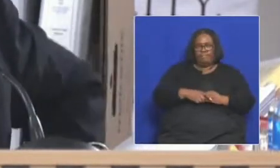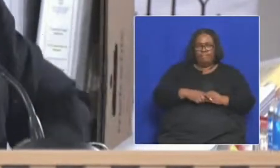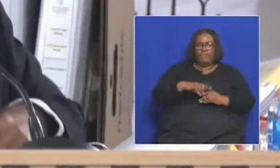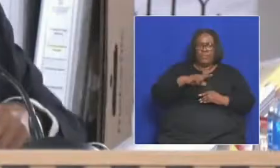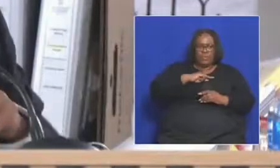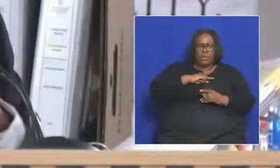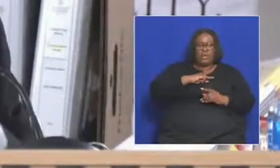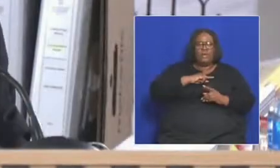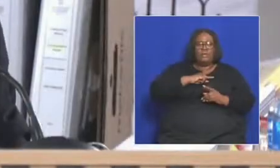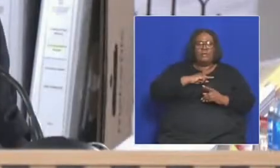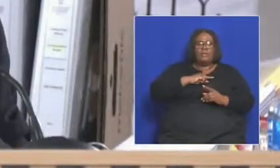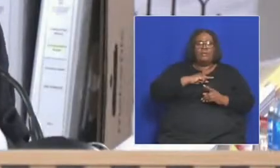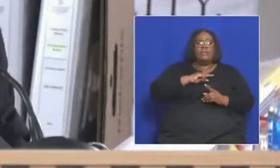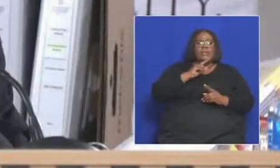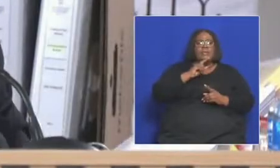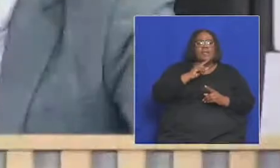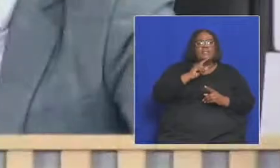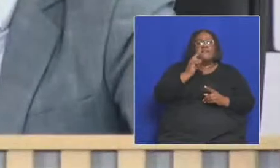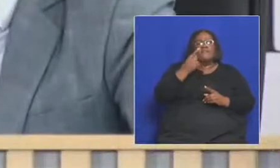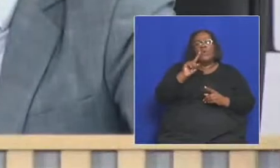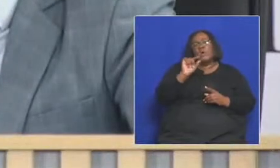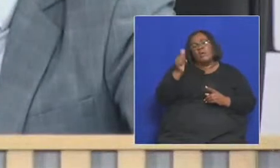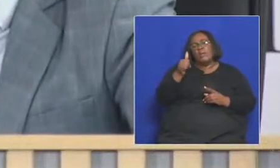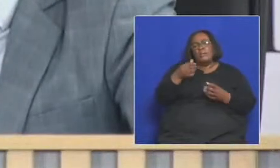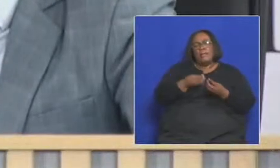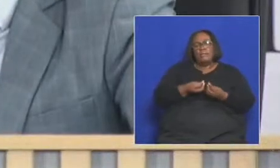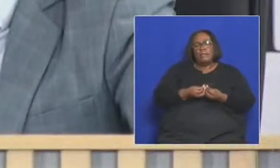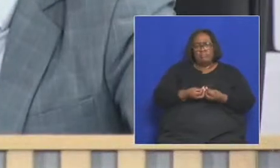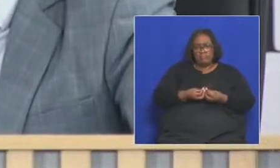for something else. And